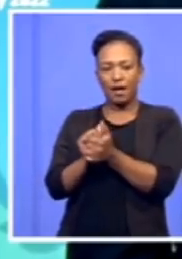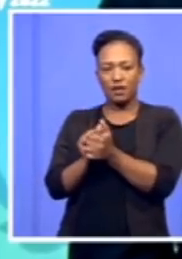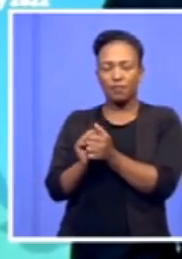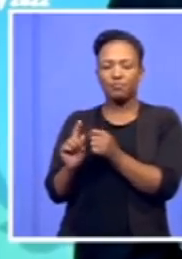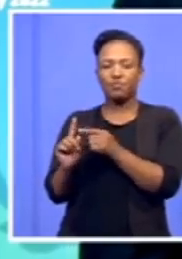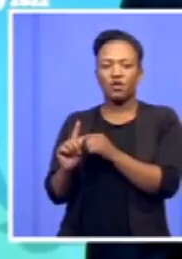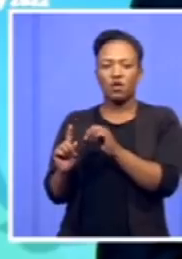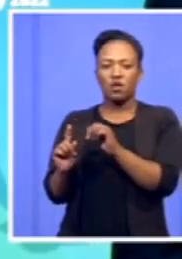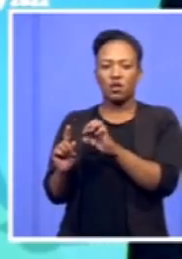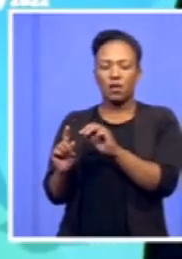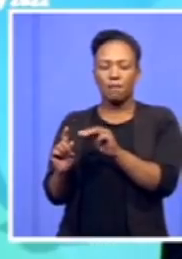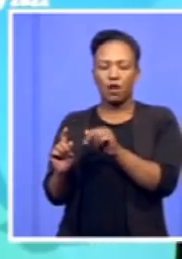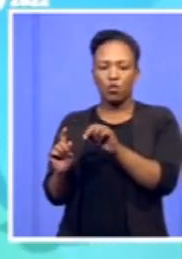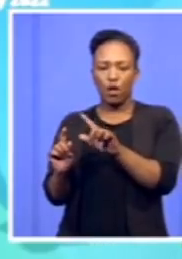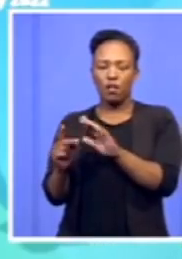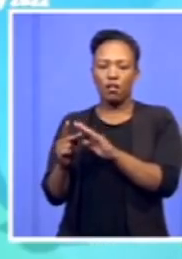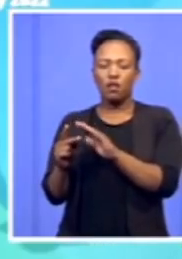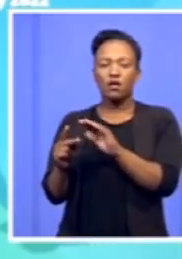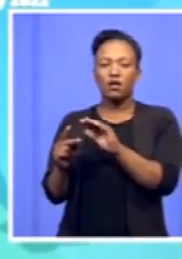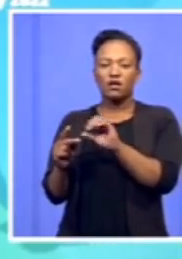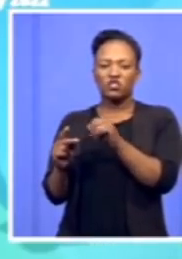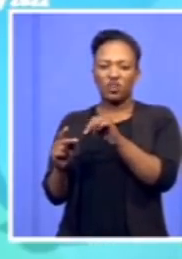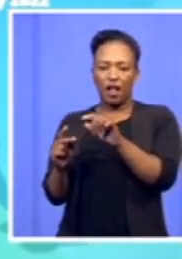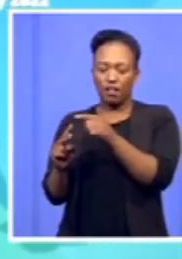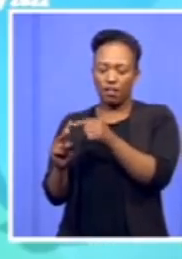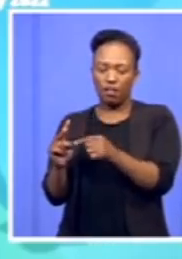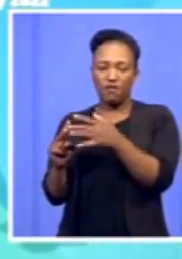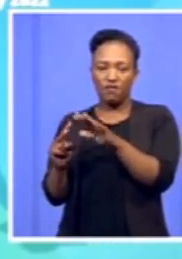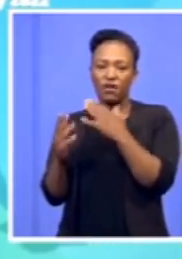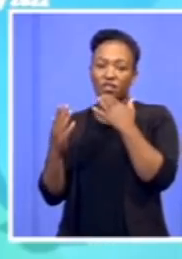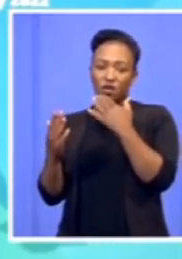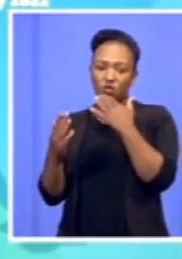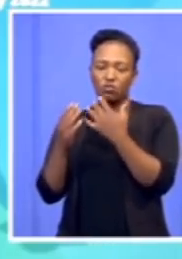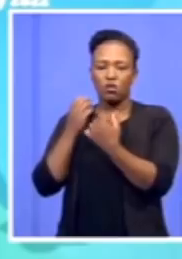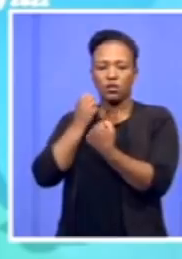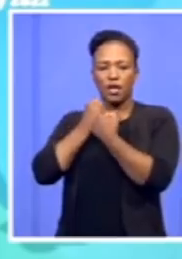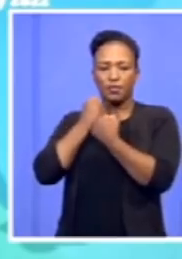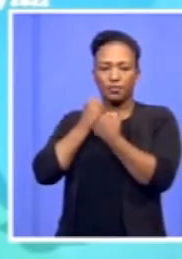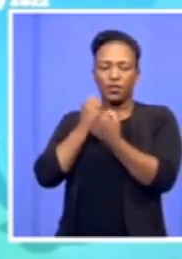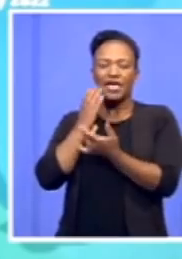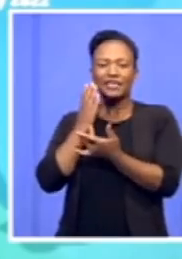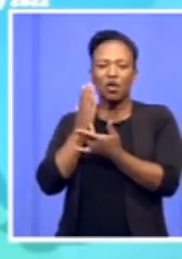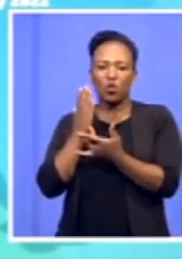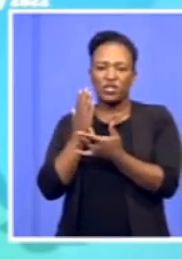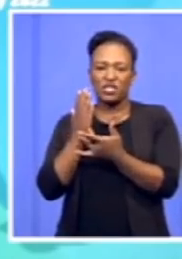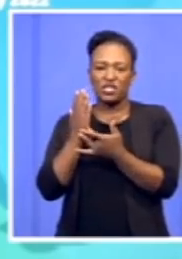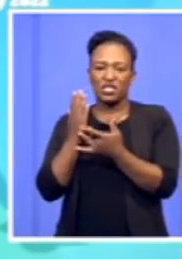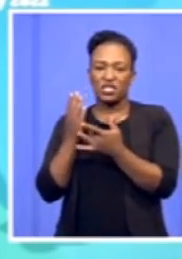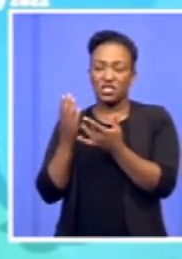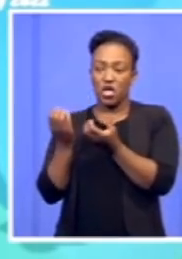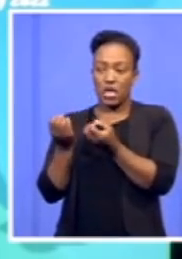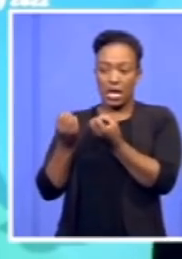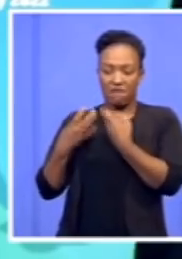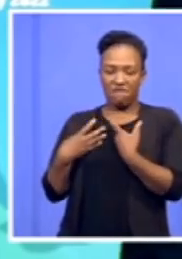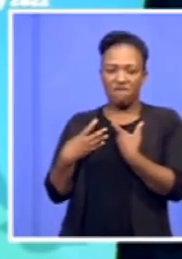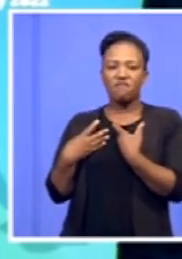I'd like to thank you for this support in technology transfer, a specific area